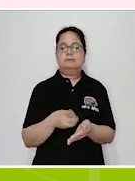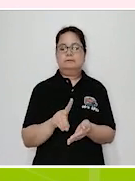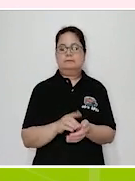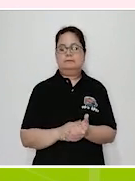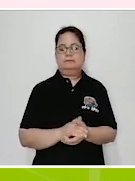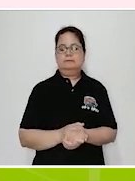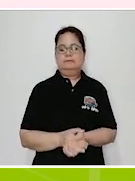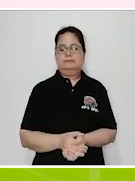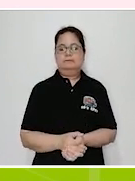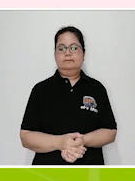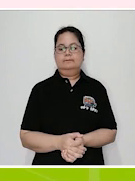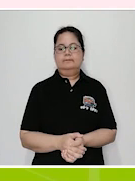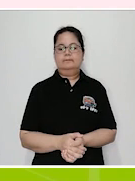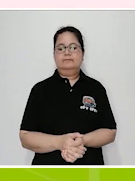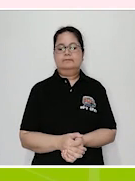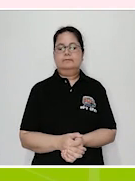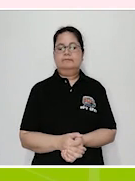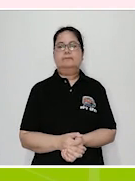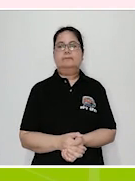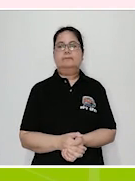reception.